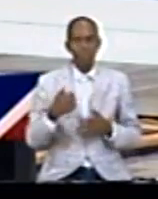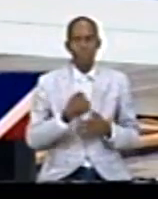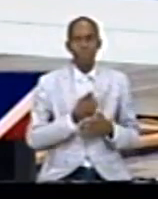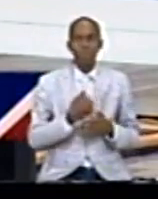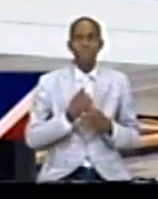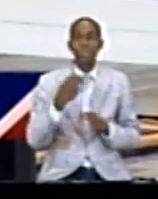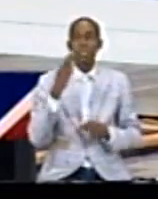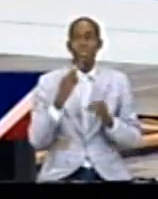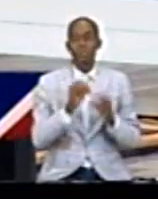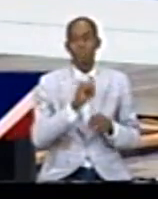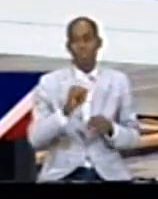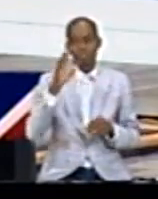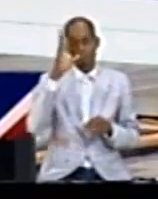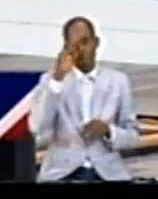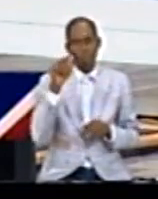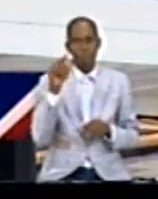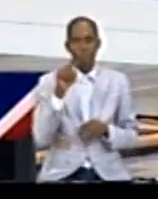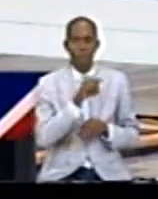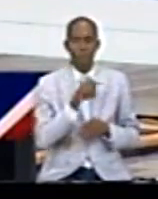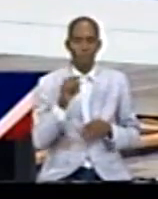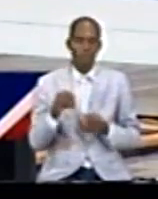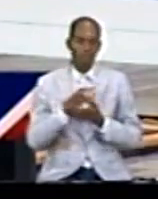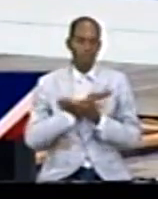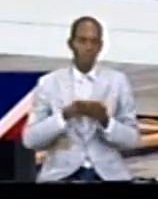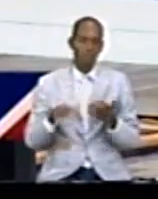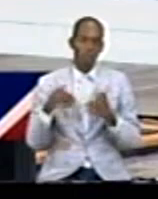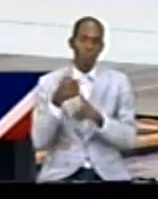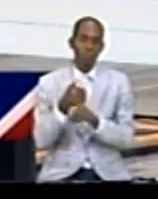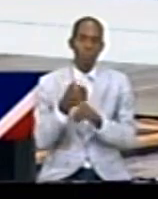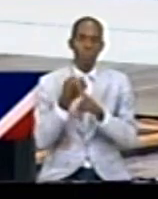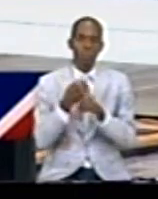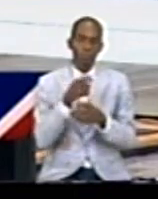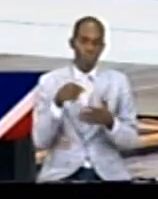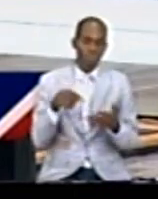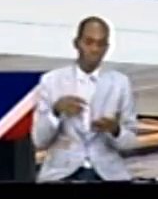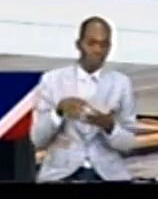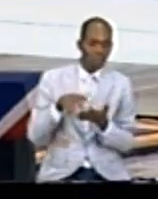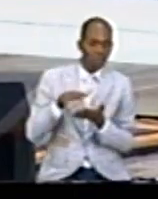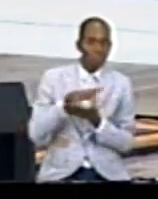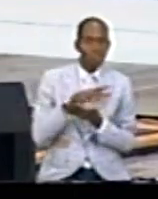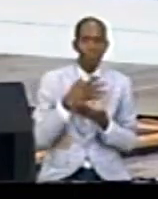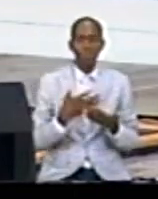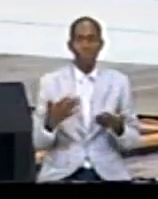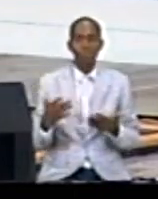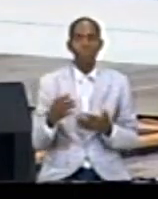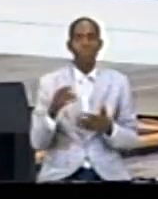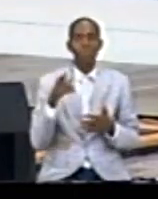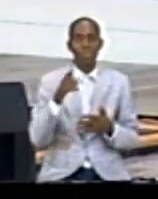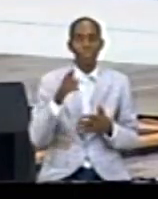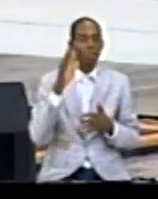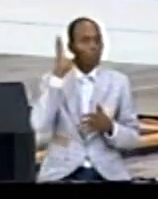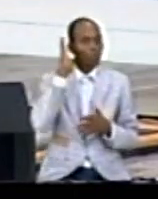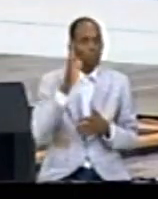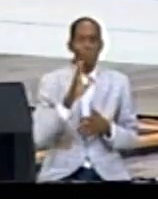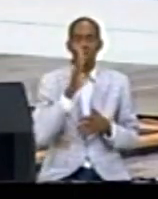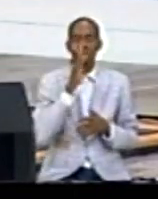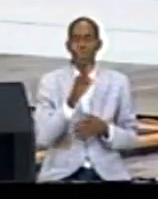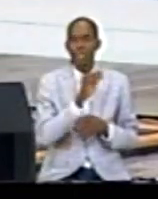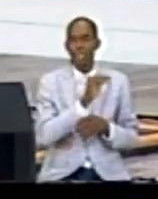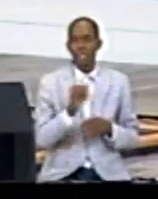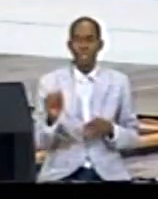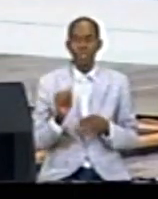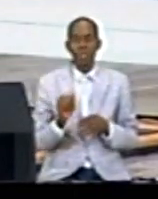a man therefore purge himself from these, he shall be a vessel unto honor. You'll